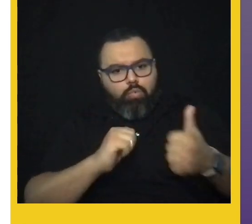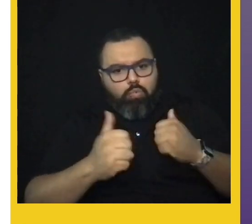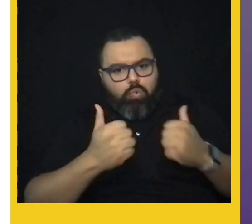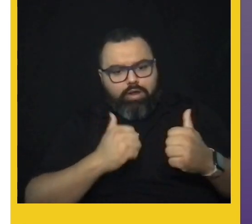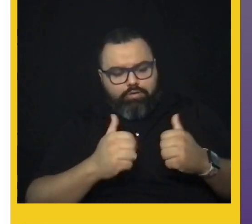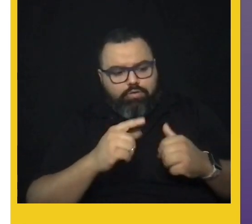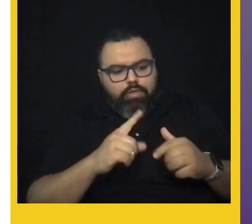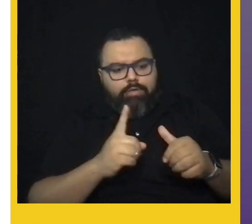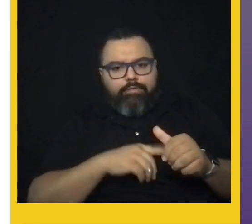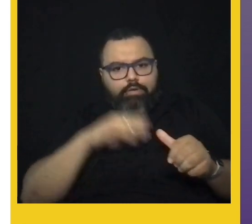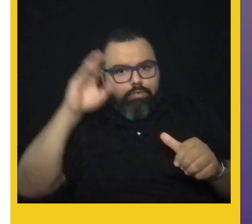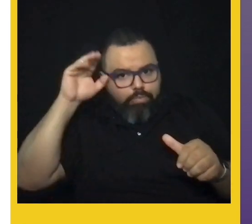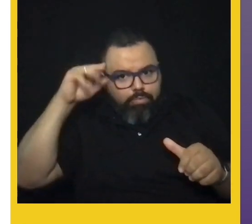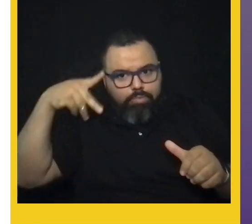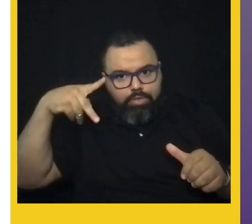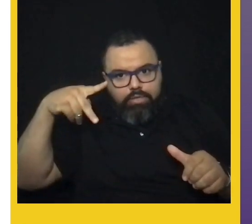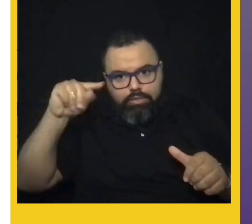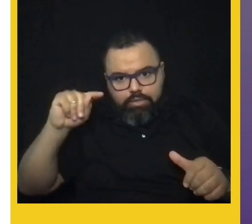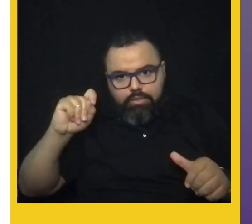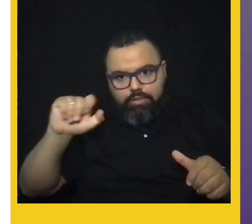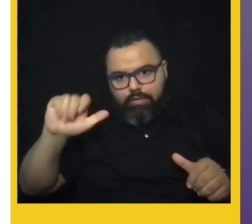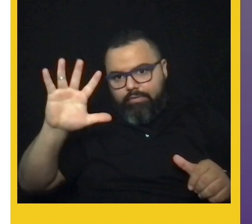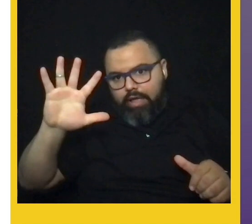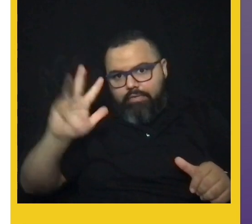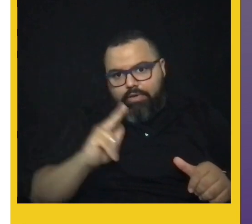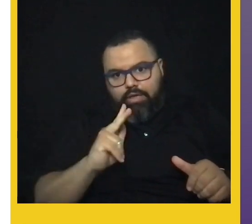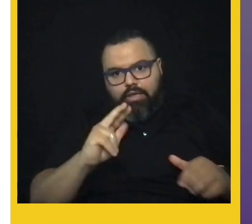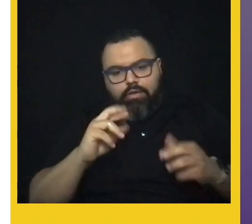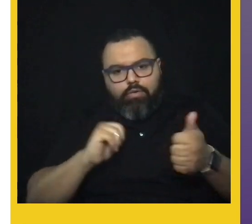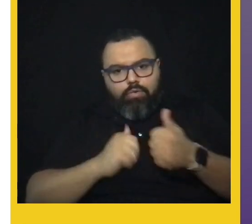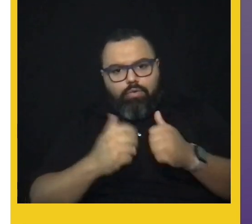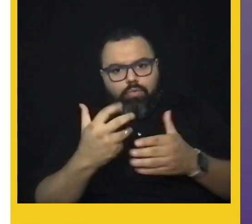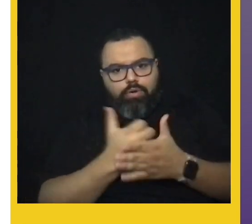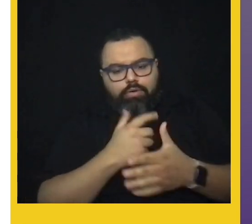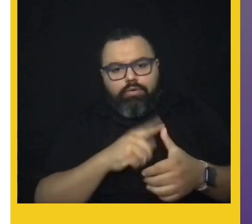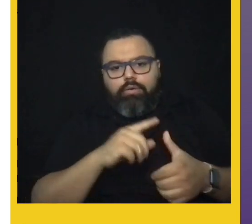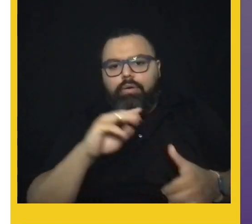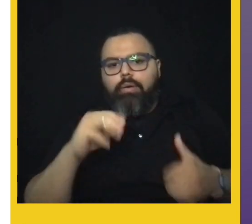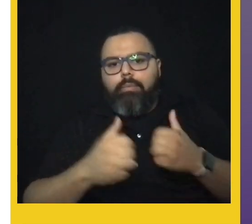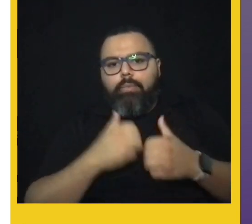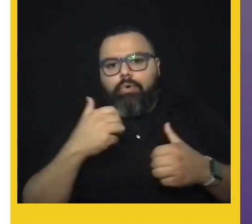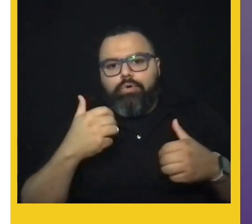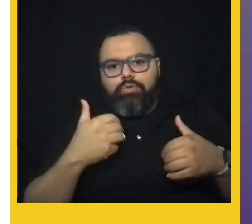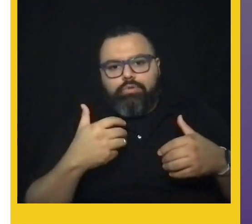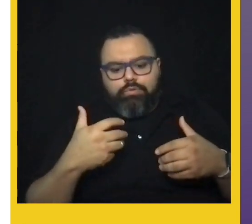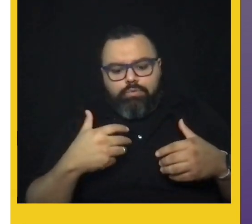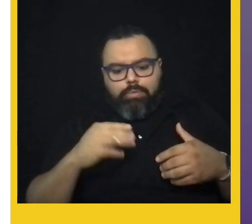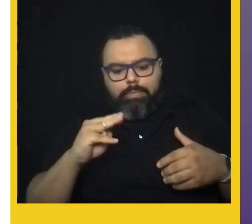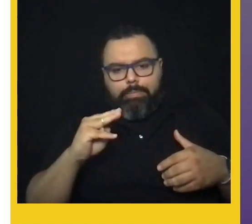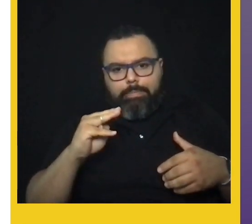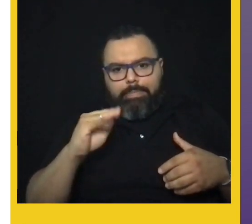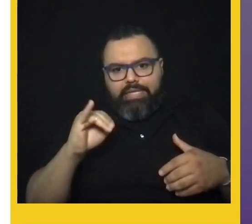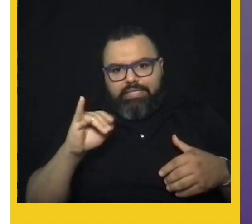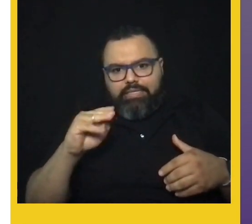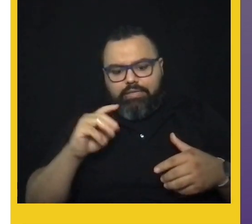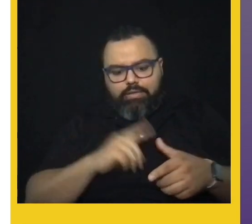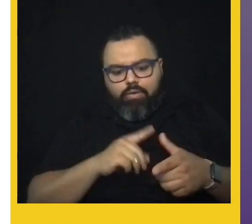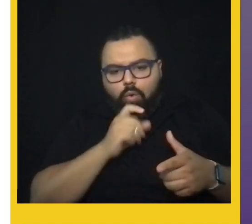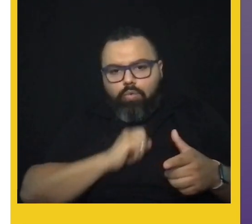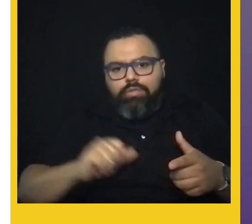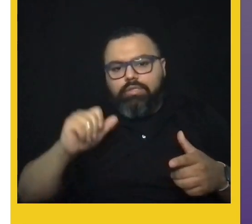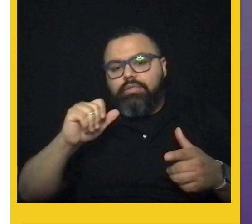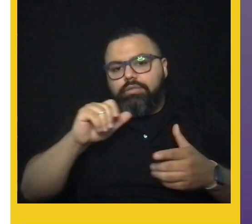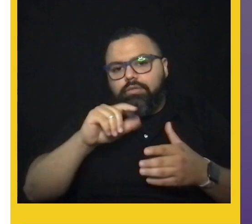to all racers who participated at the first Burgess PTSA 5K race. Winners are Most Spirited, Misty the